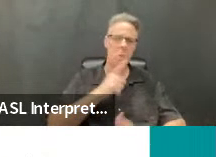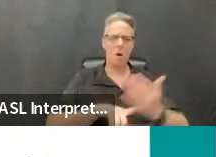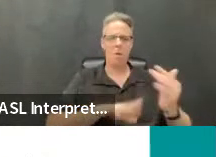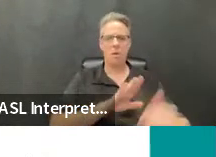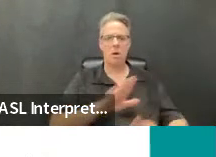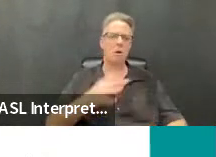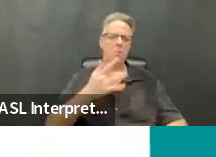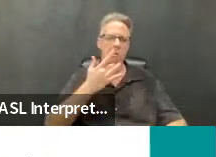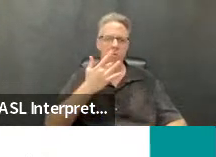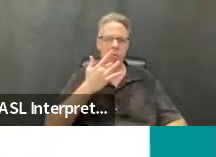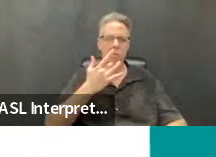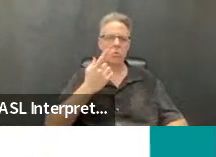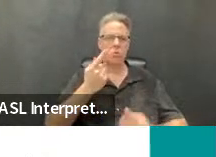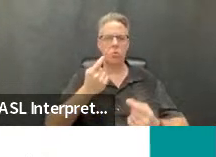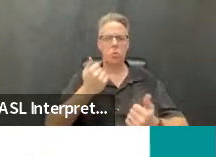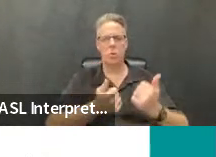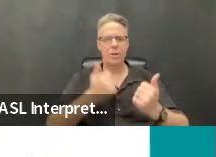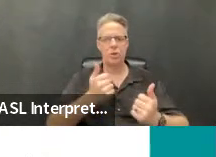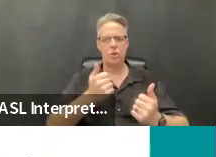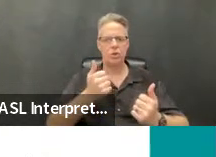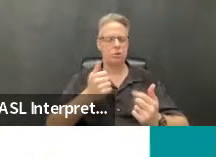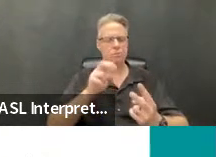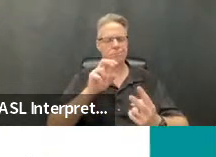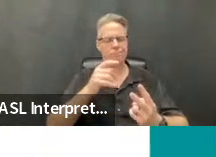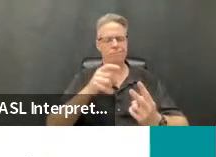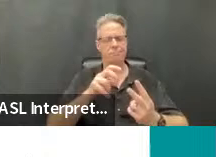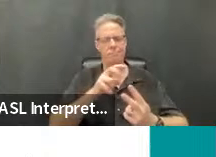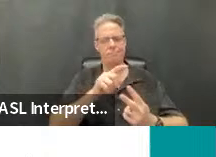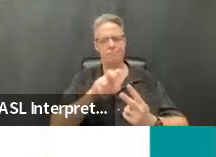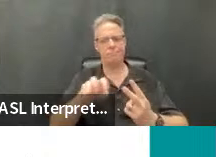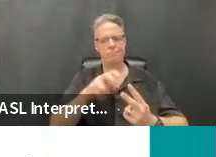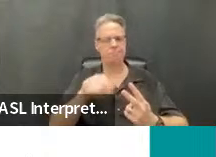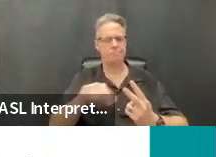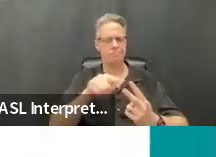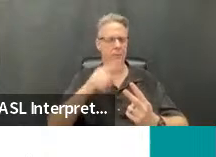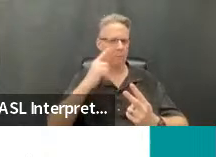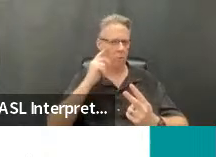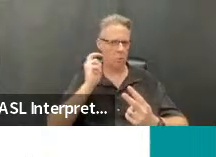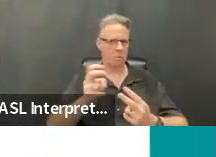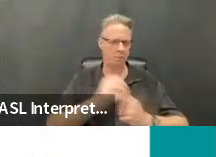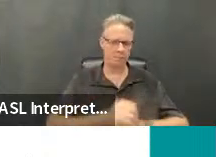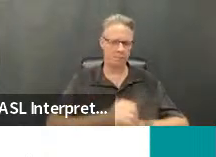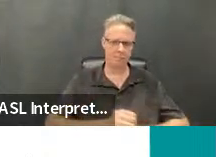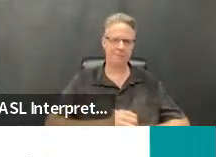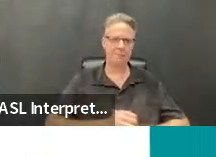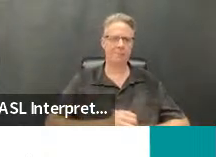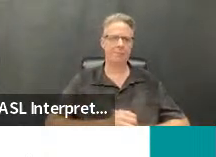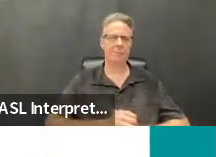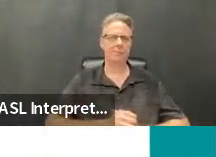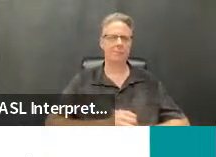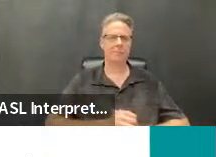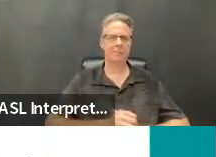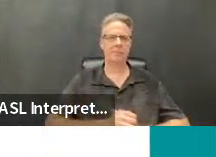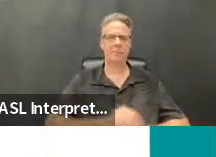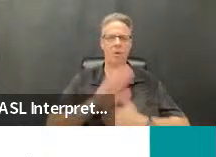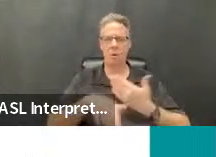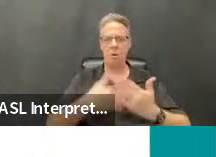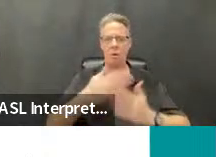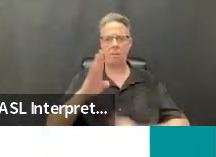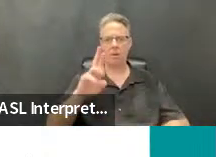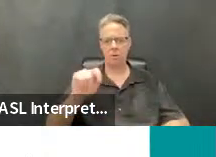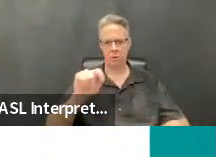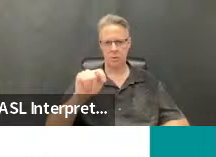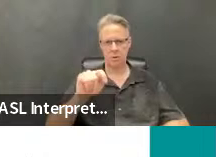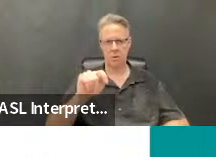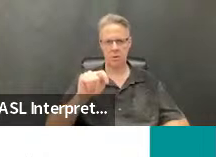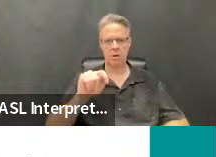around mode for making their trip. And so again, all of the BRT options do